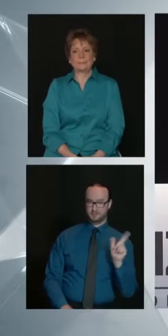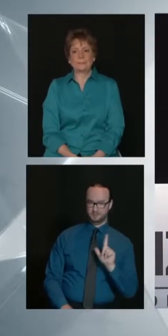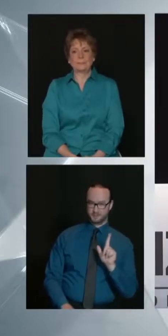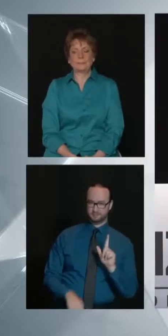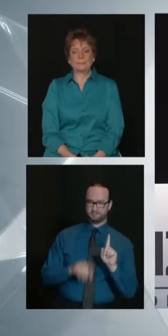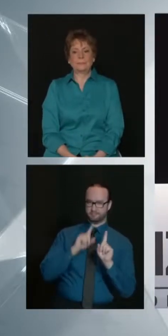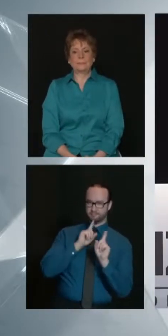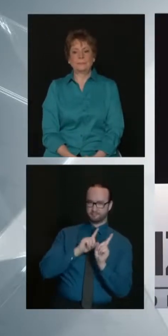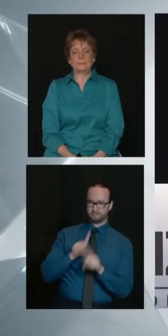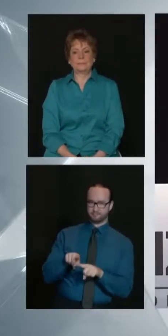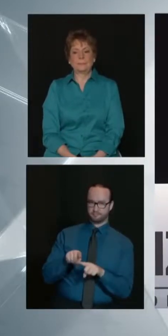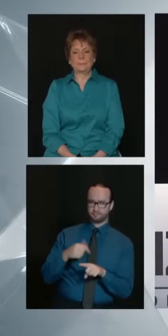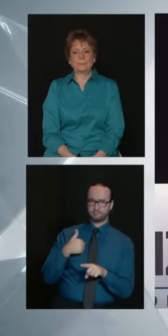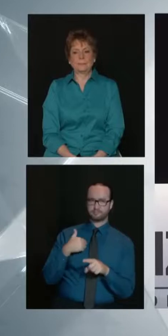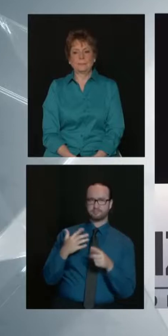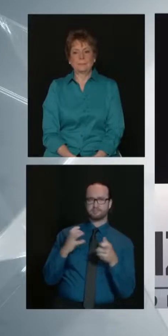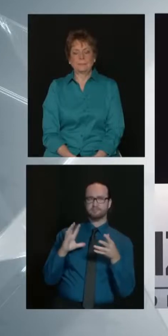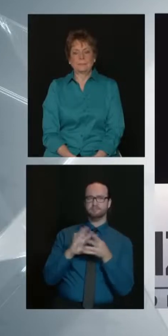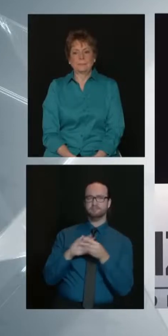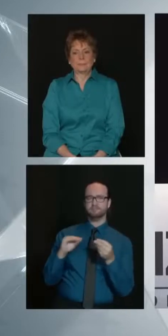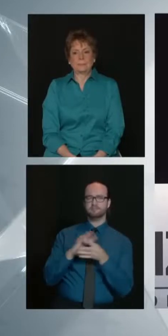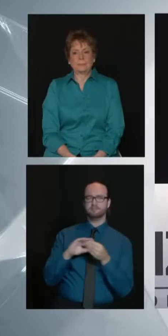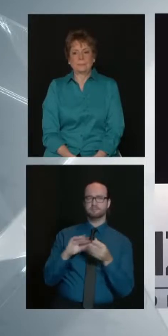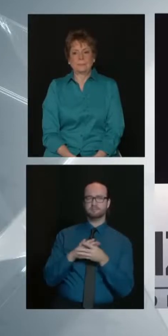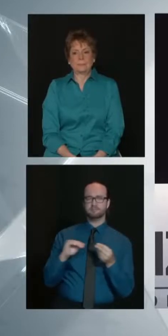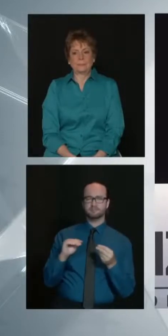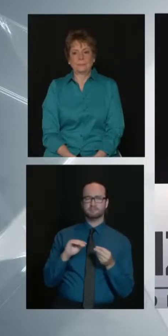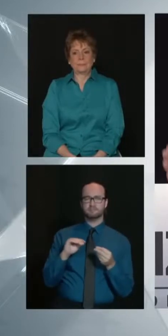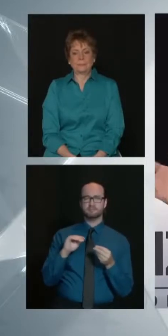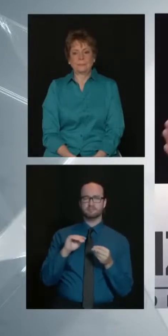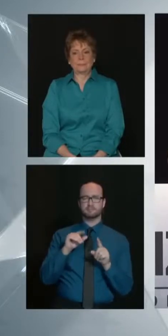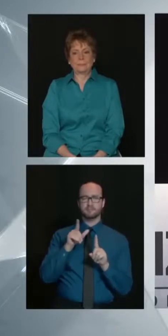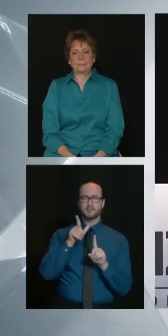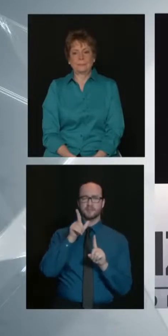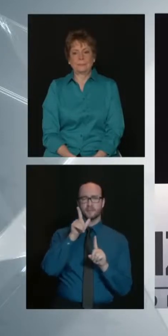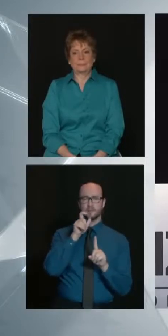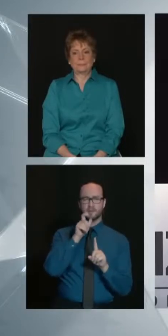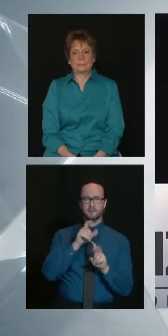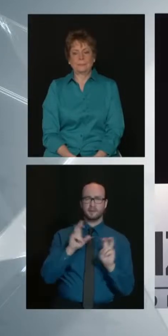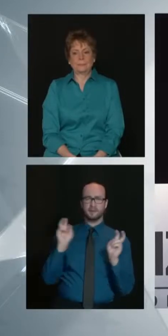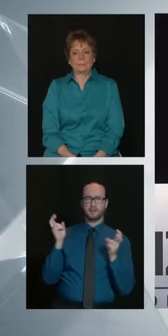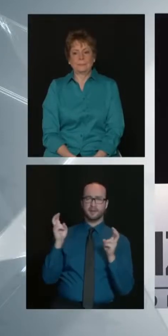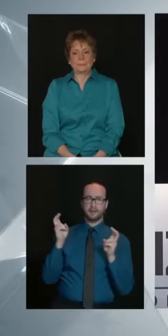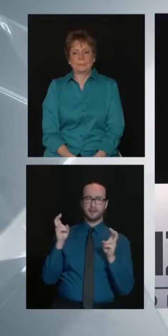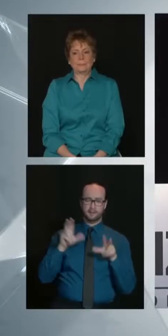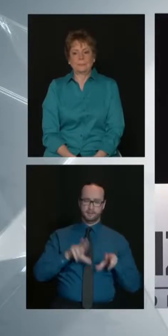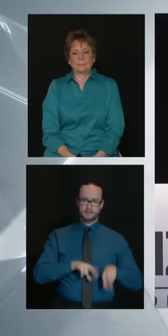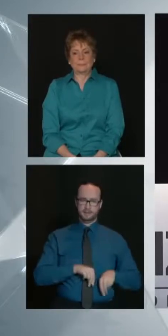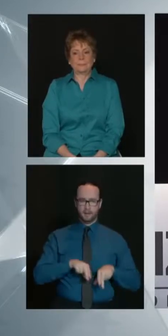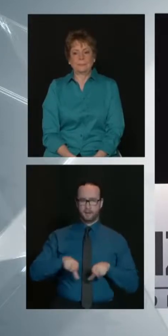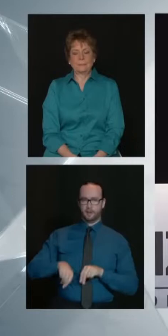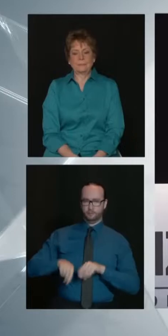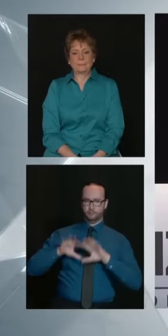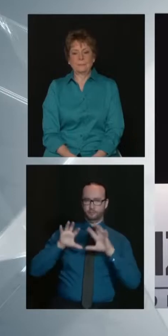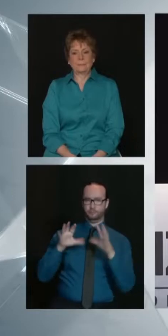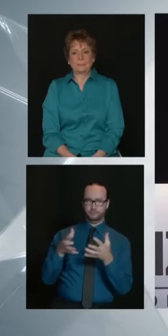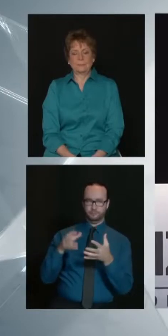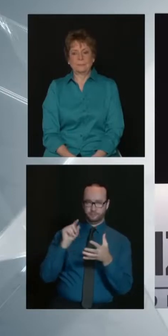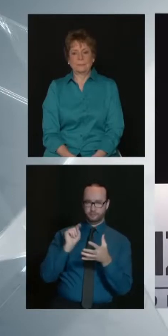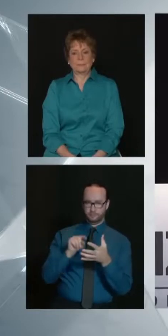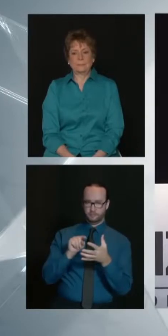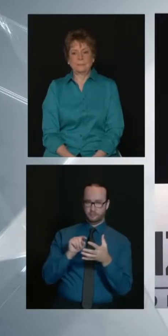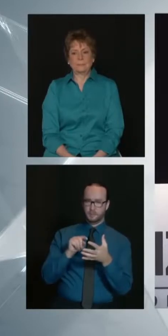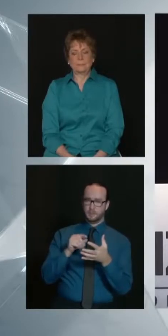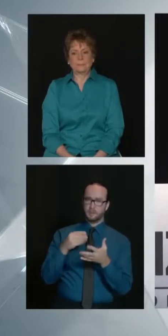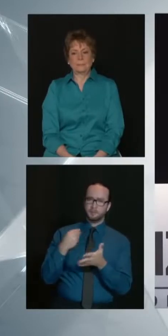the drunken sailor. Because drunken sailors, there's a limit to how much money a drunken sailor can spend.